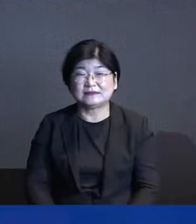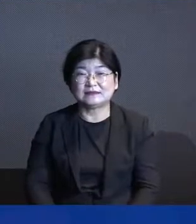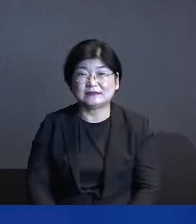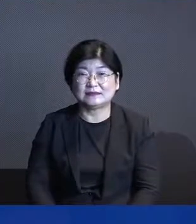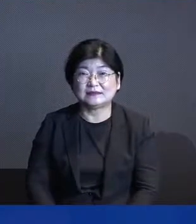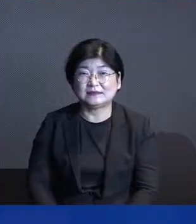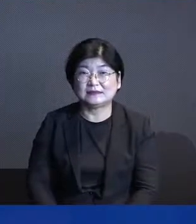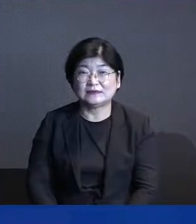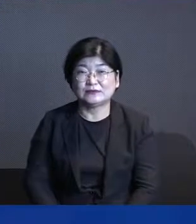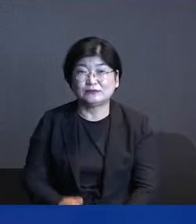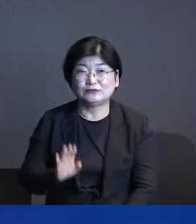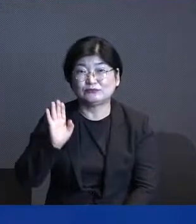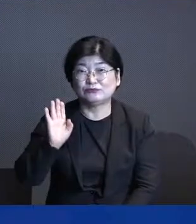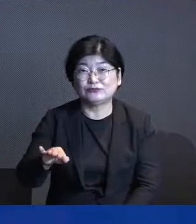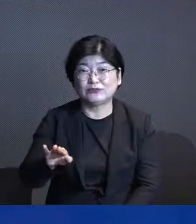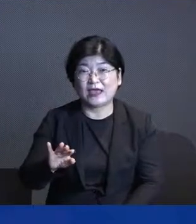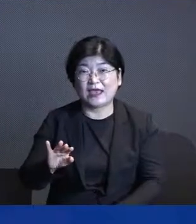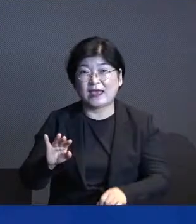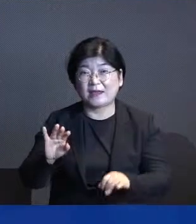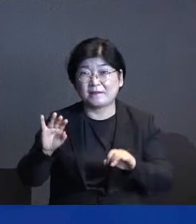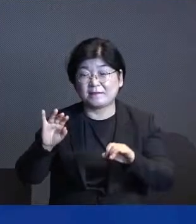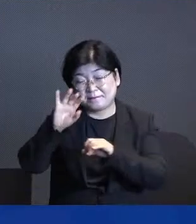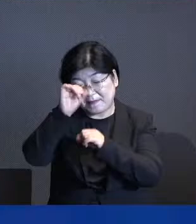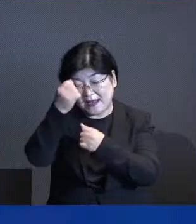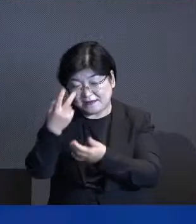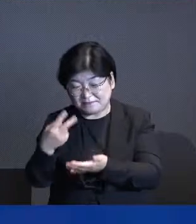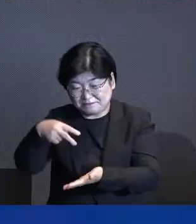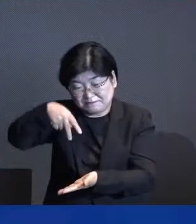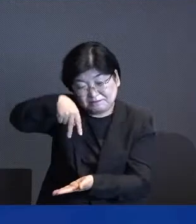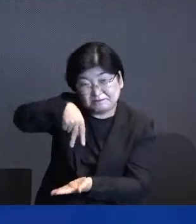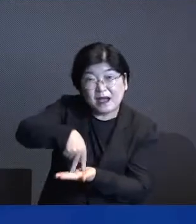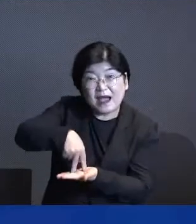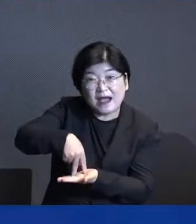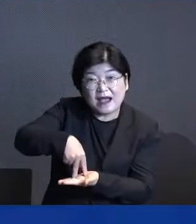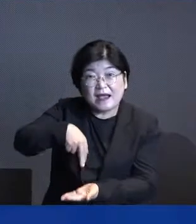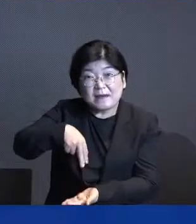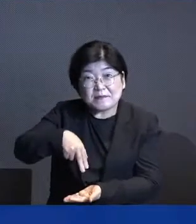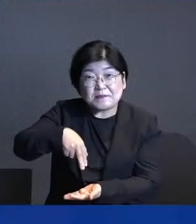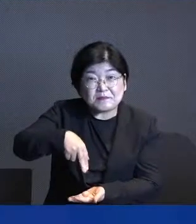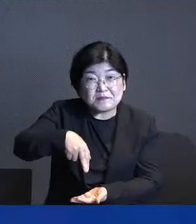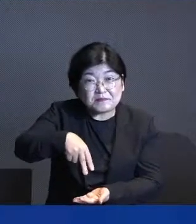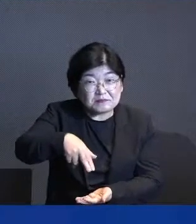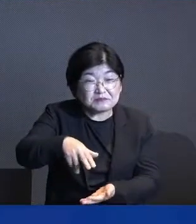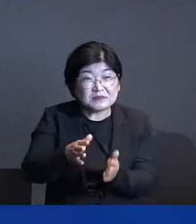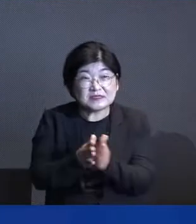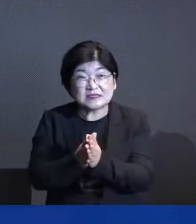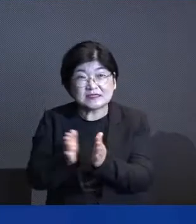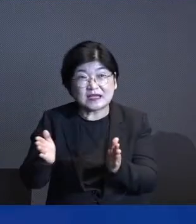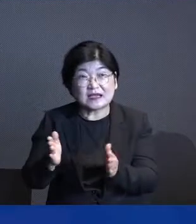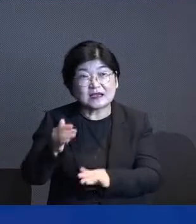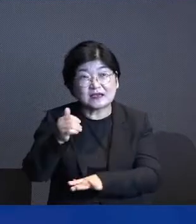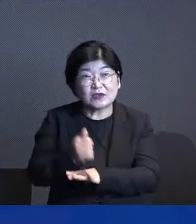and then the sensory part and motor part becomes thin in the cortex.